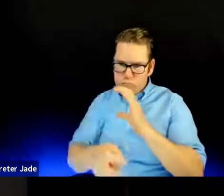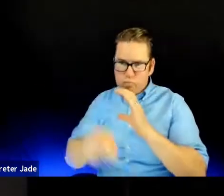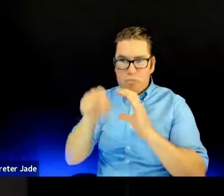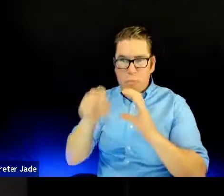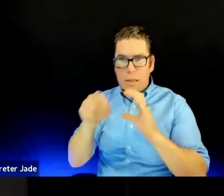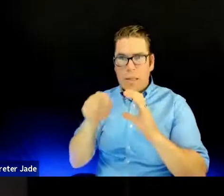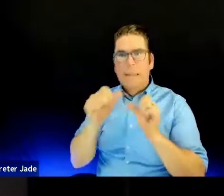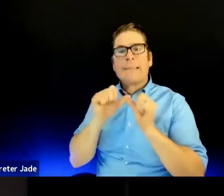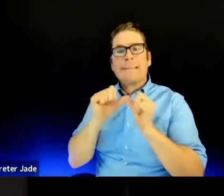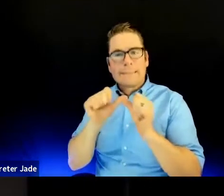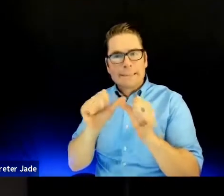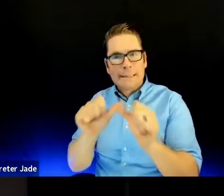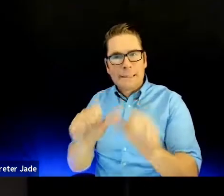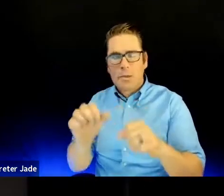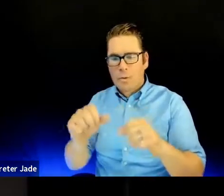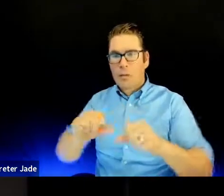back in the class and